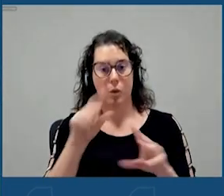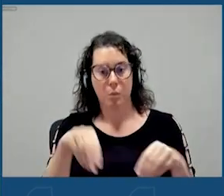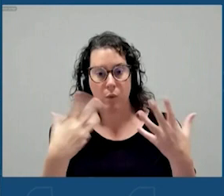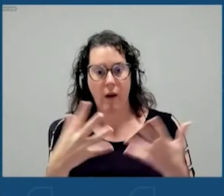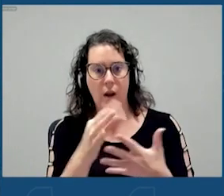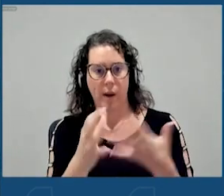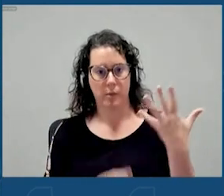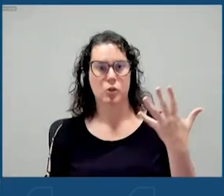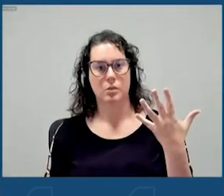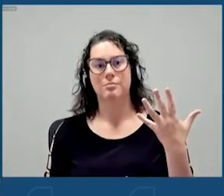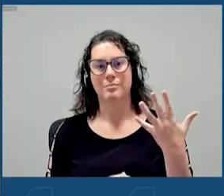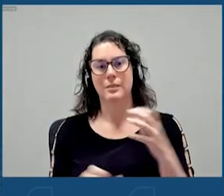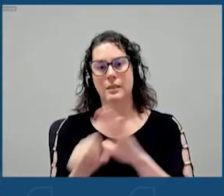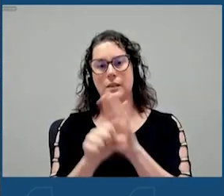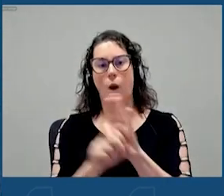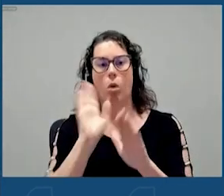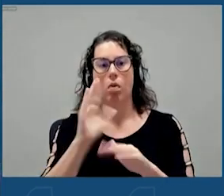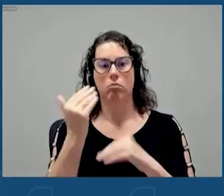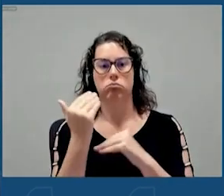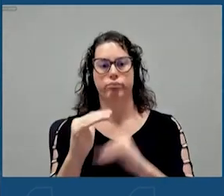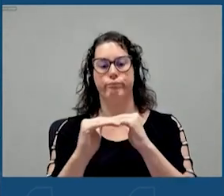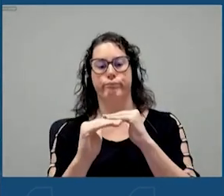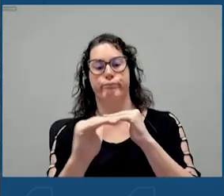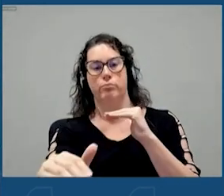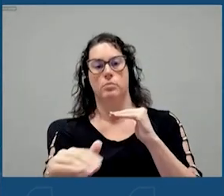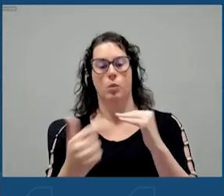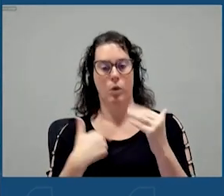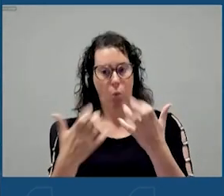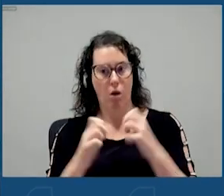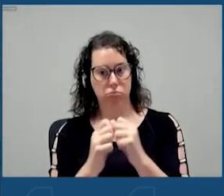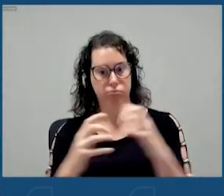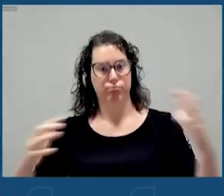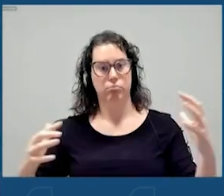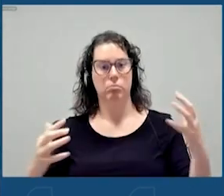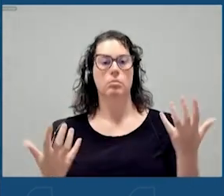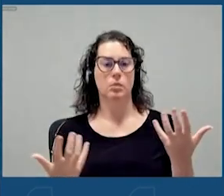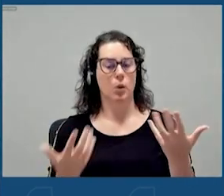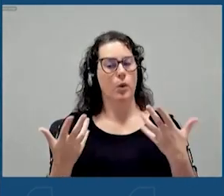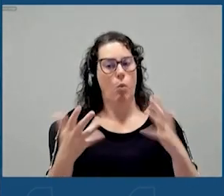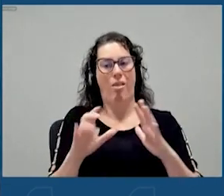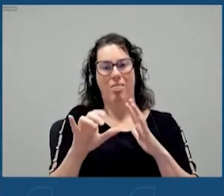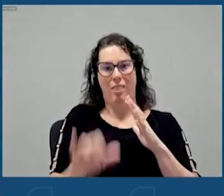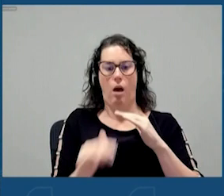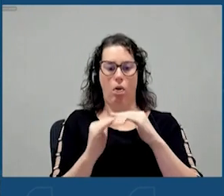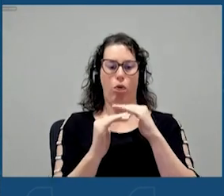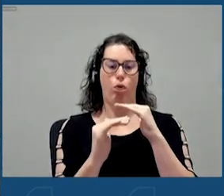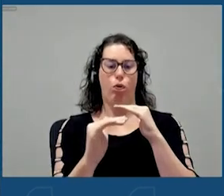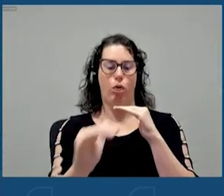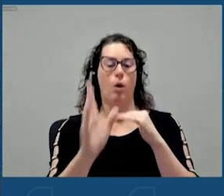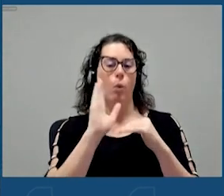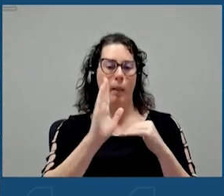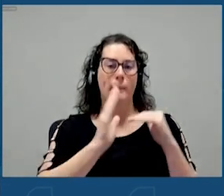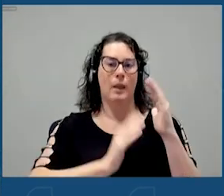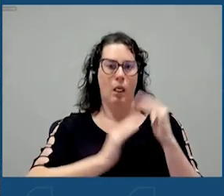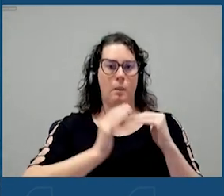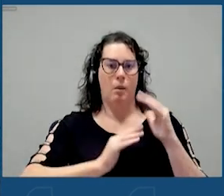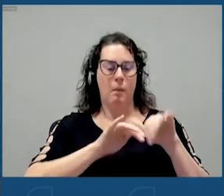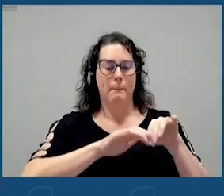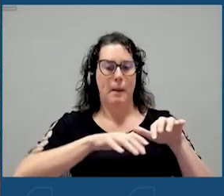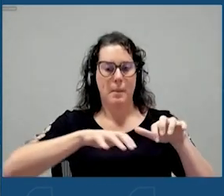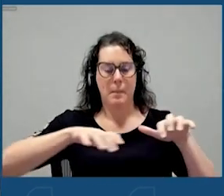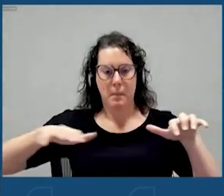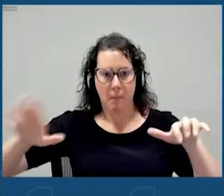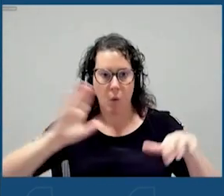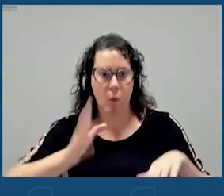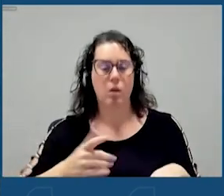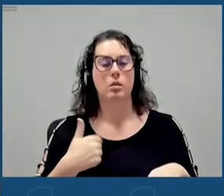state to grow. That's not how we're going to do this. We're going to build, build, and build. And I'm going to continue finding ways